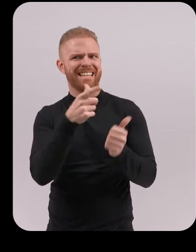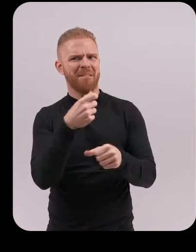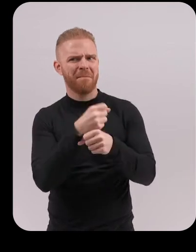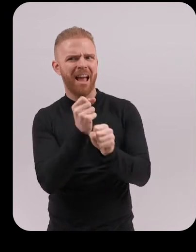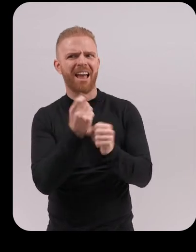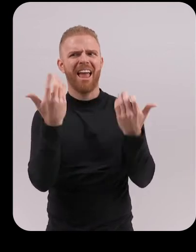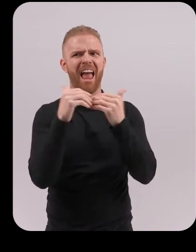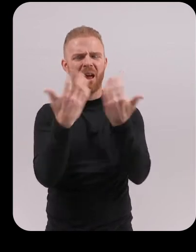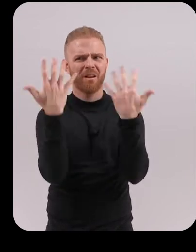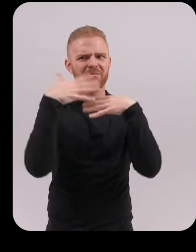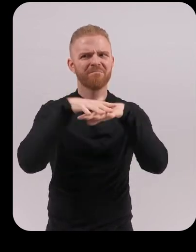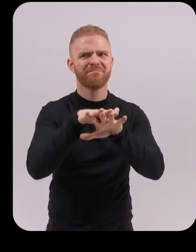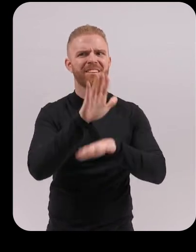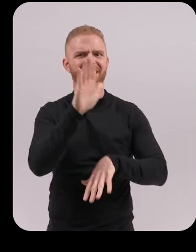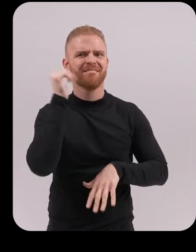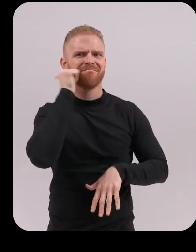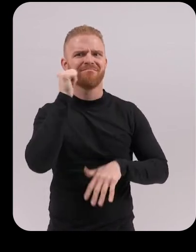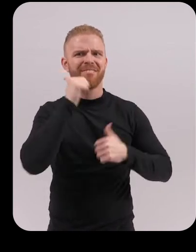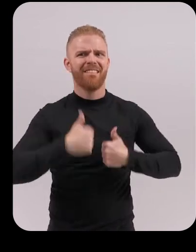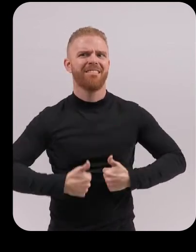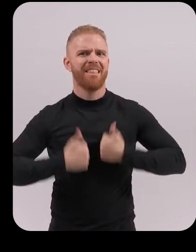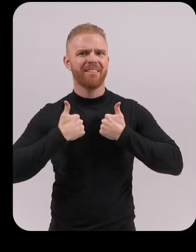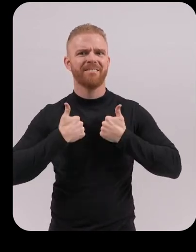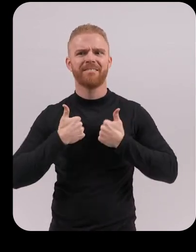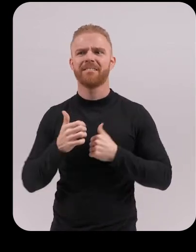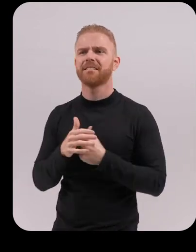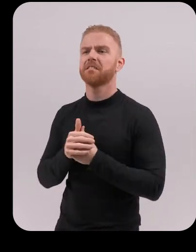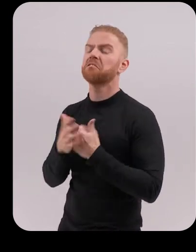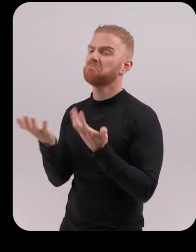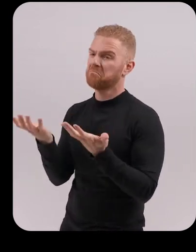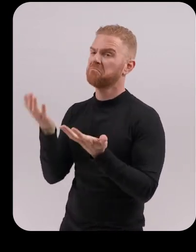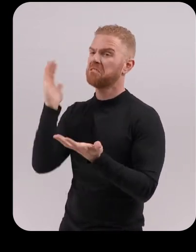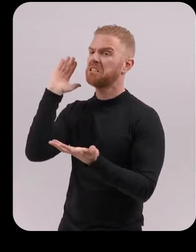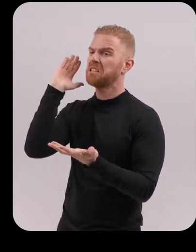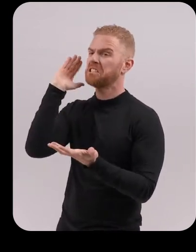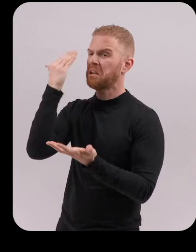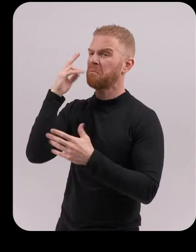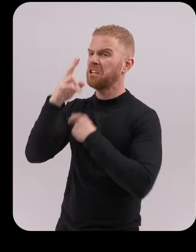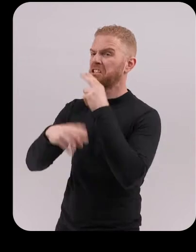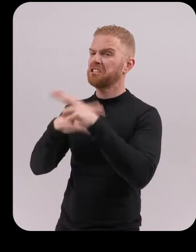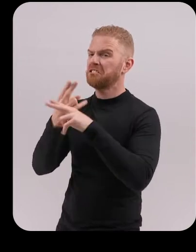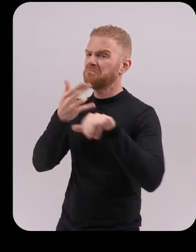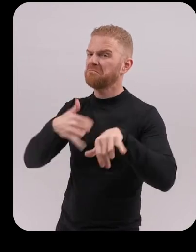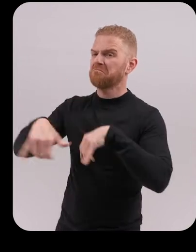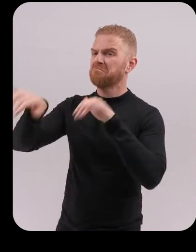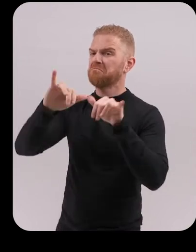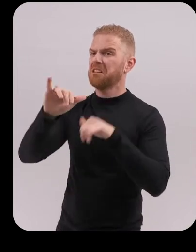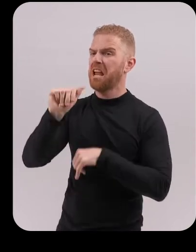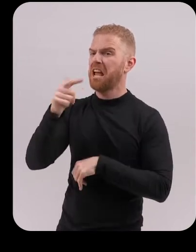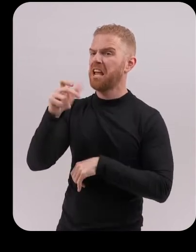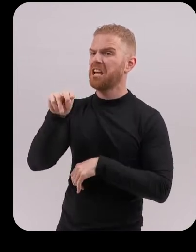daily lives. They seem to say it's a universal agent. What would you use a universal agent for?